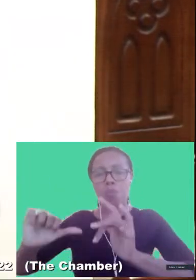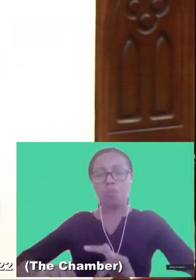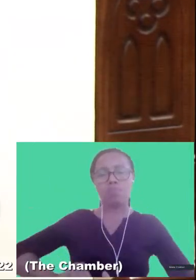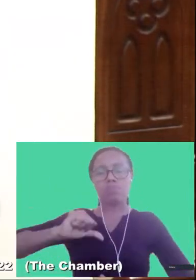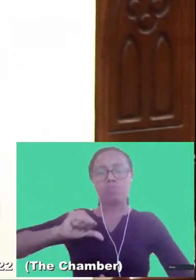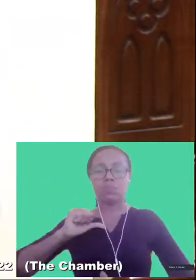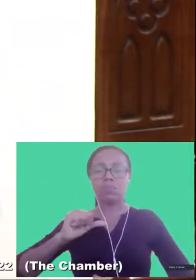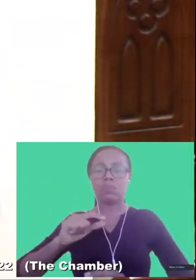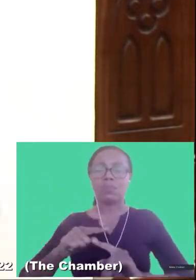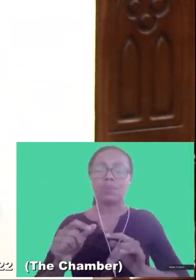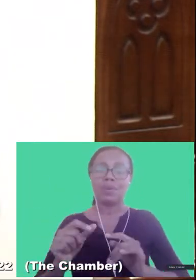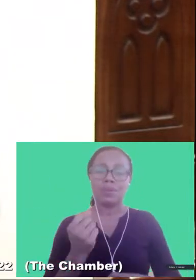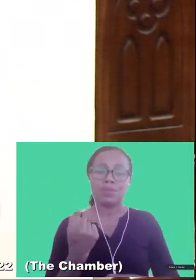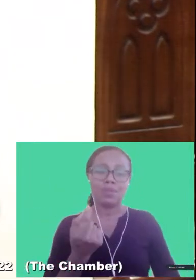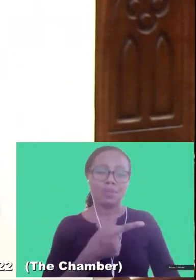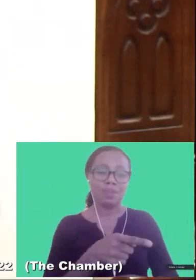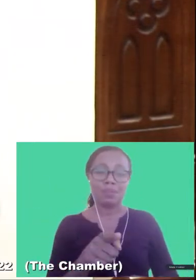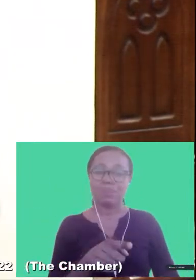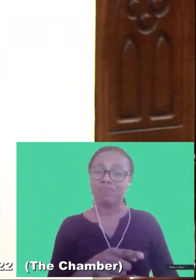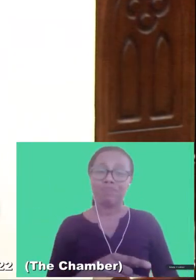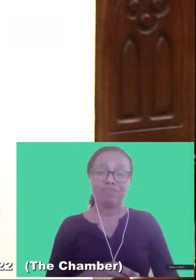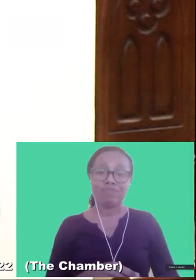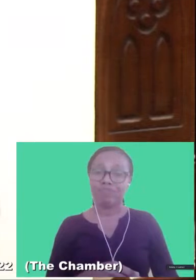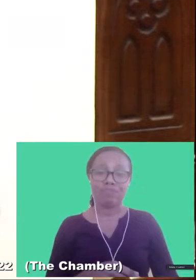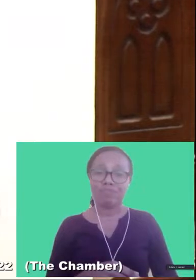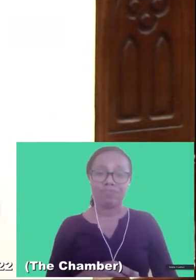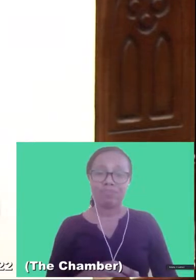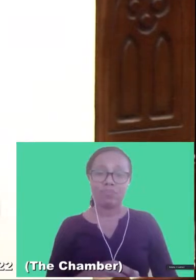ownership and in terms of